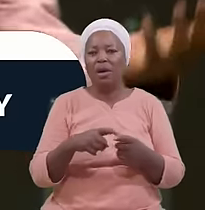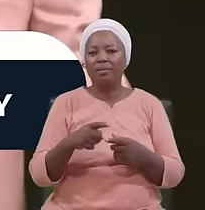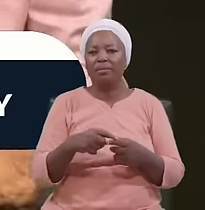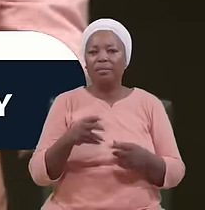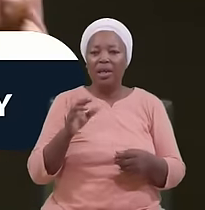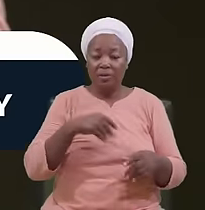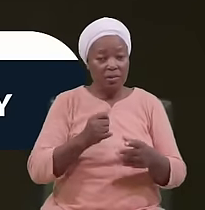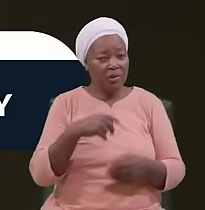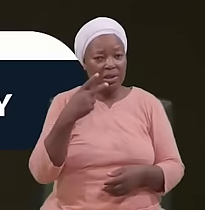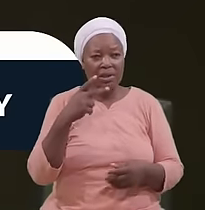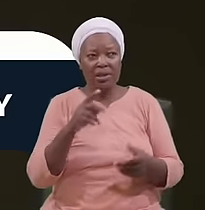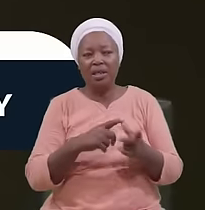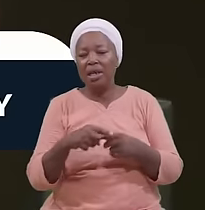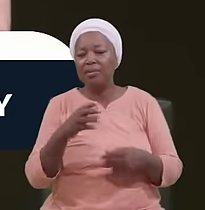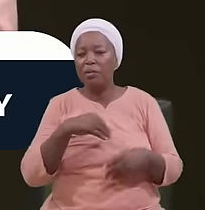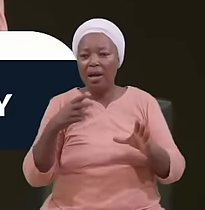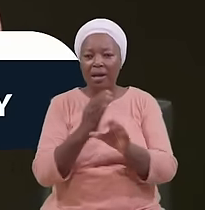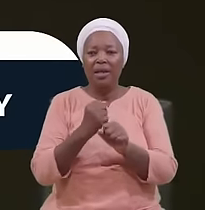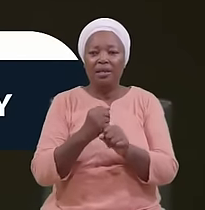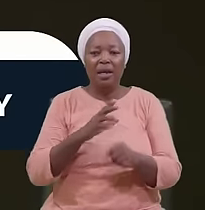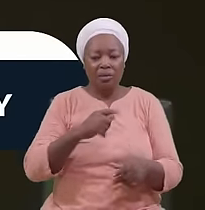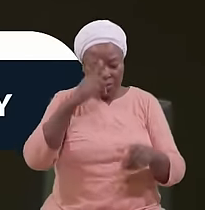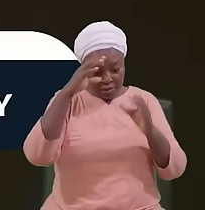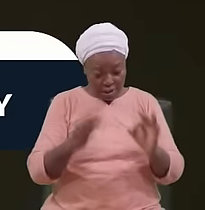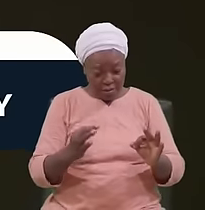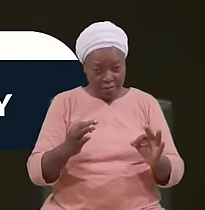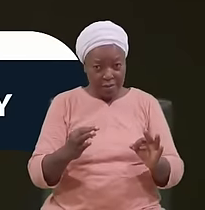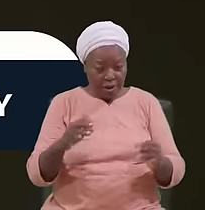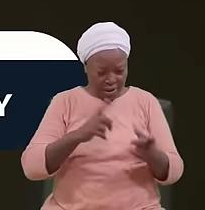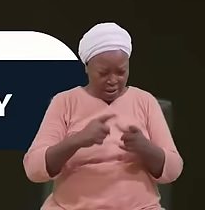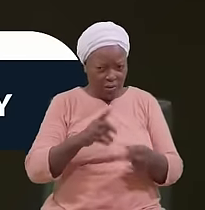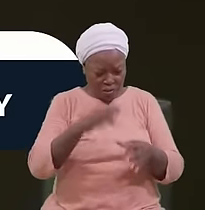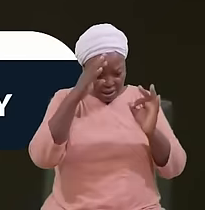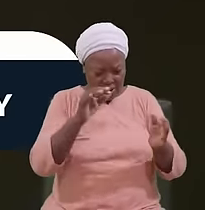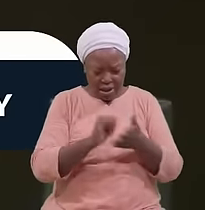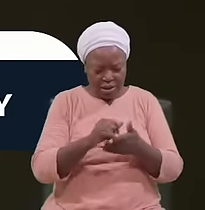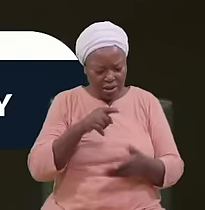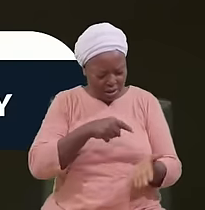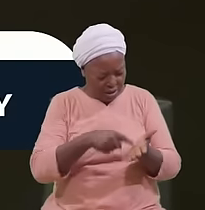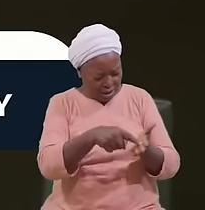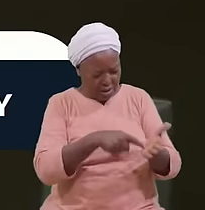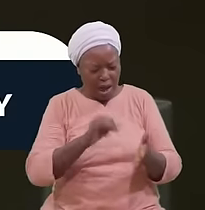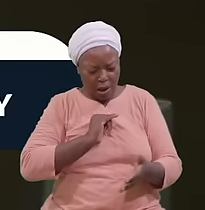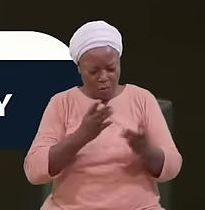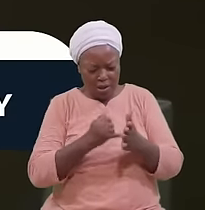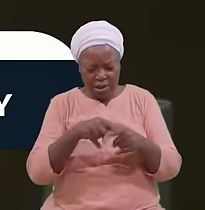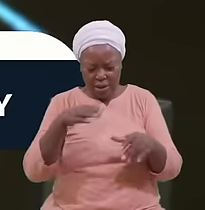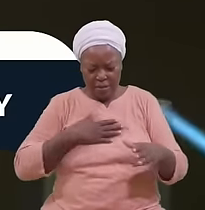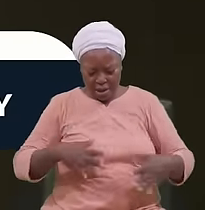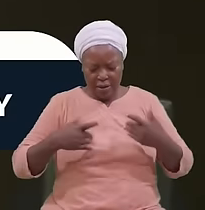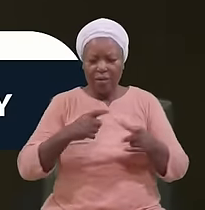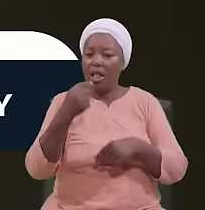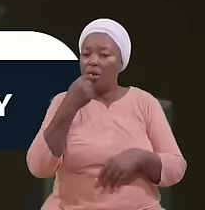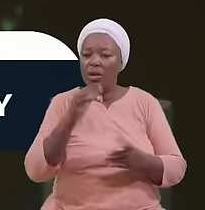want to be healed. You decide by your tongue. I want to be lifted up. It's on your tongue. The tongue that